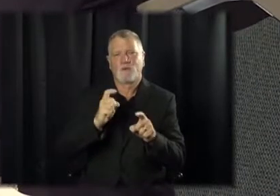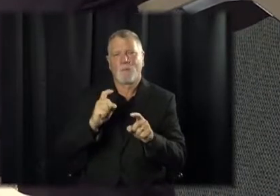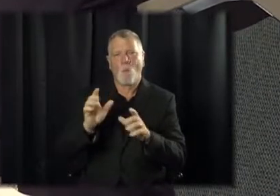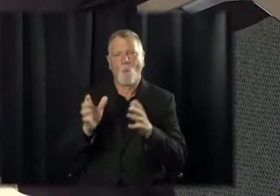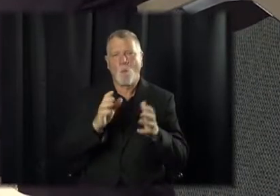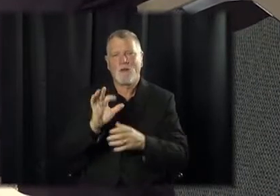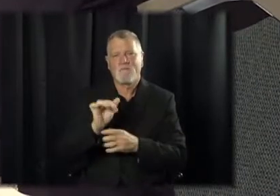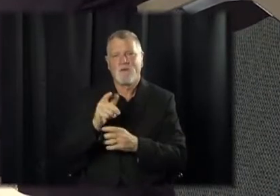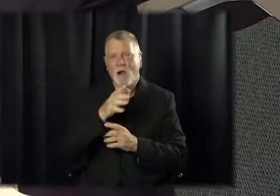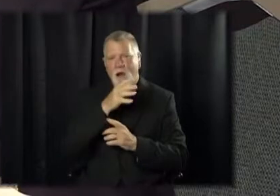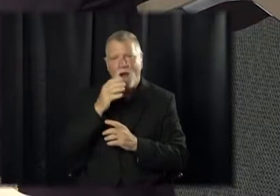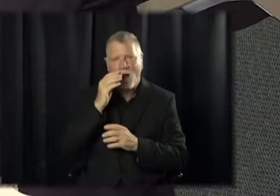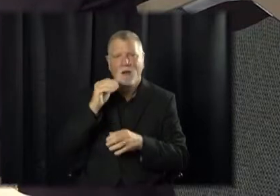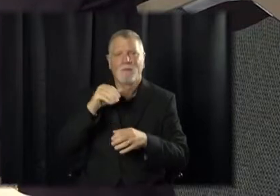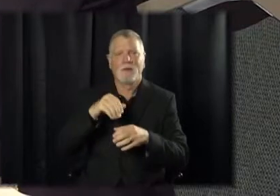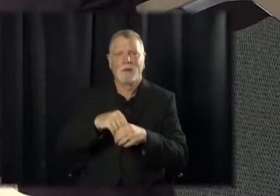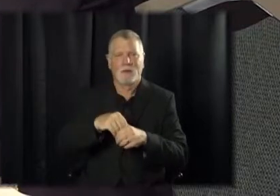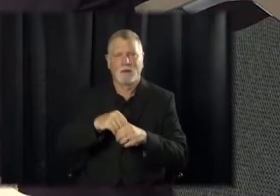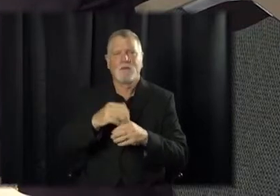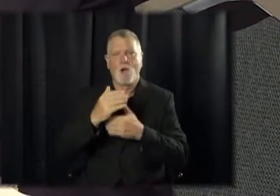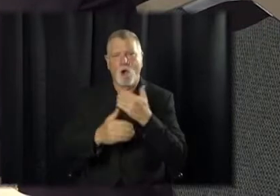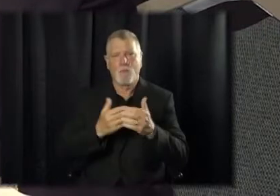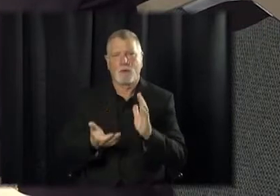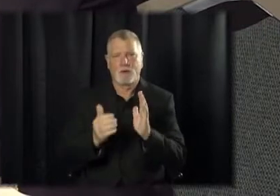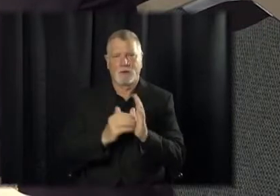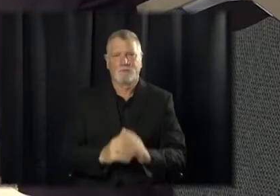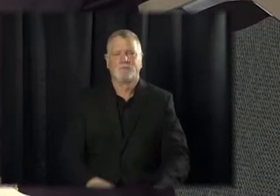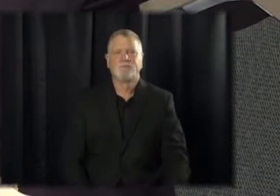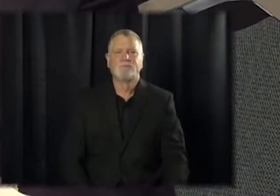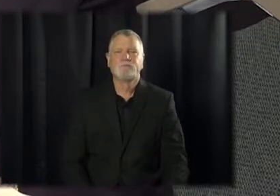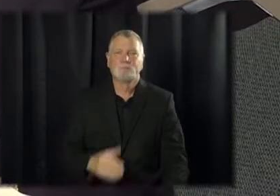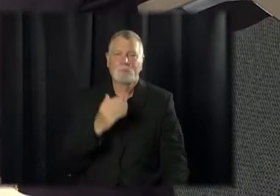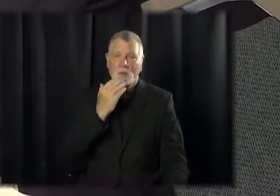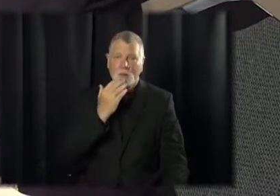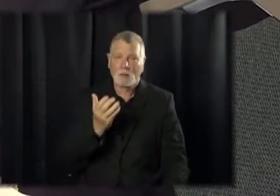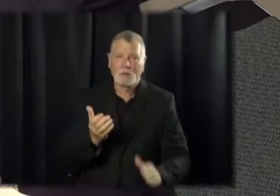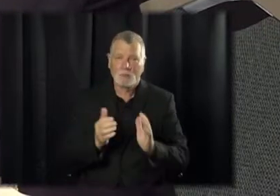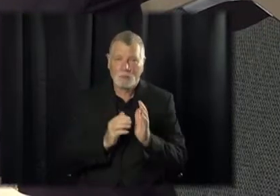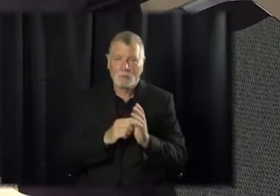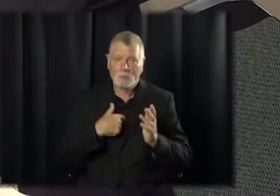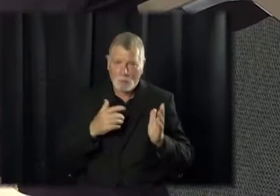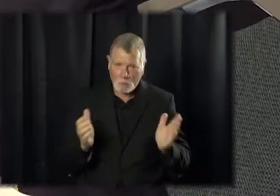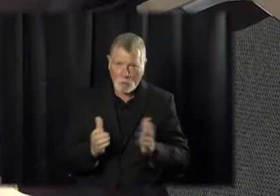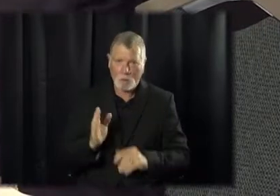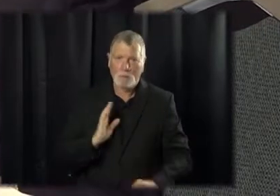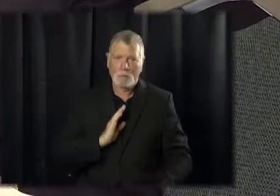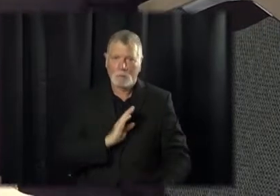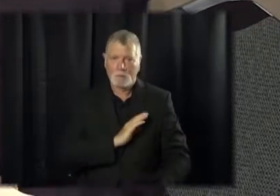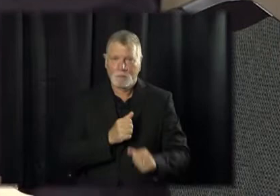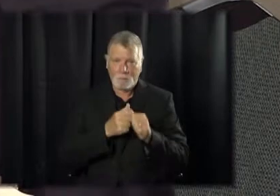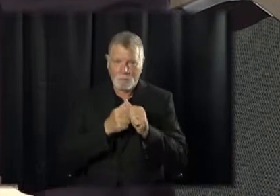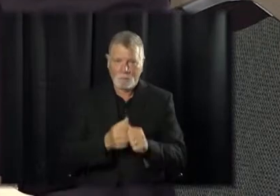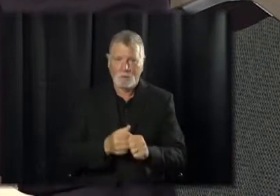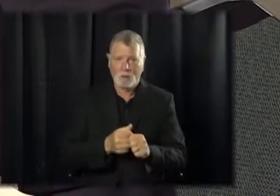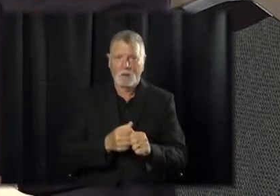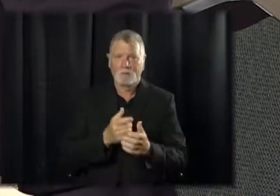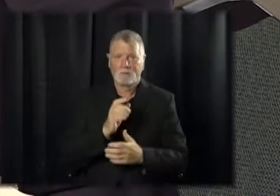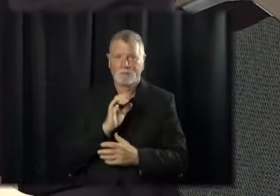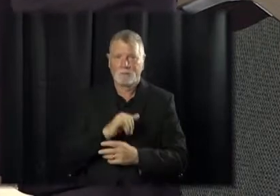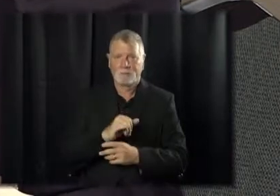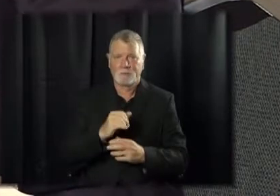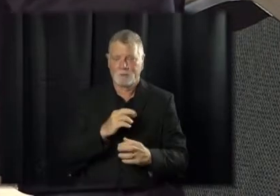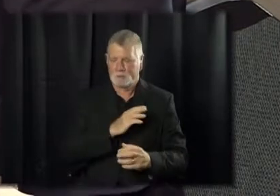farm back in operation. Thank you again, and I urge the board to follow the